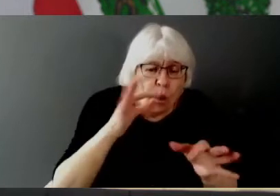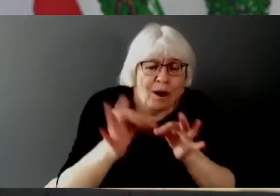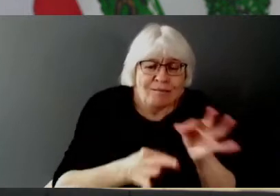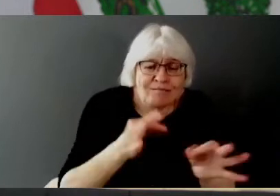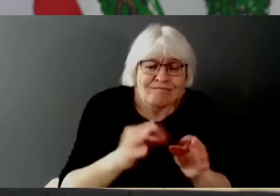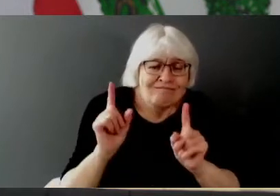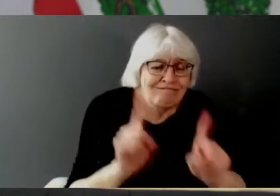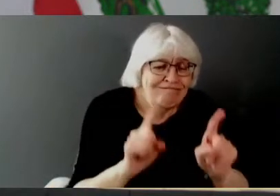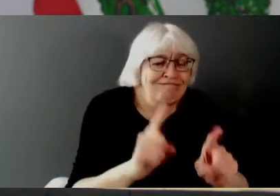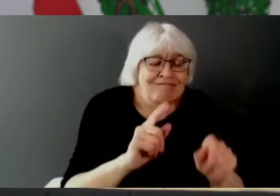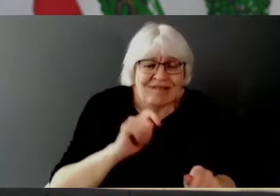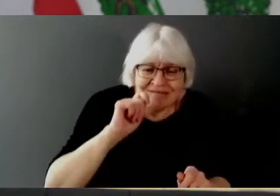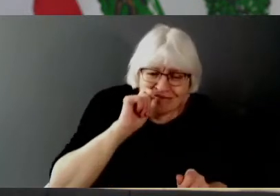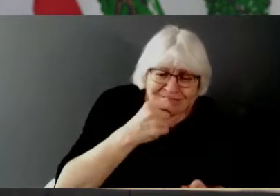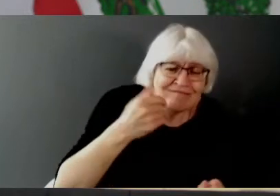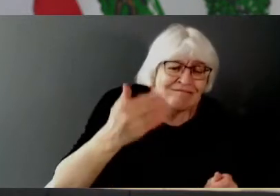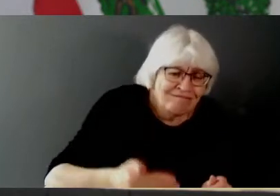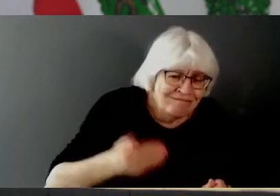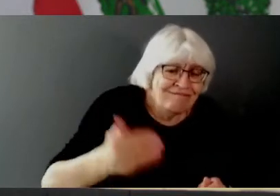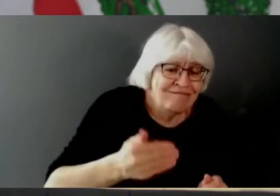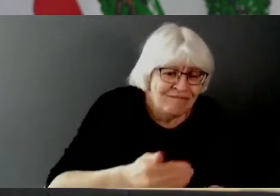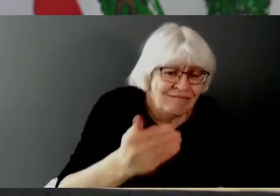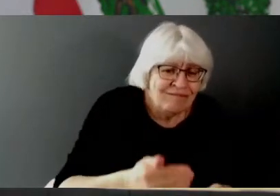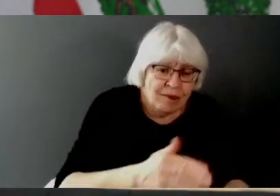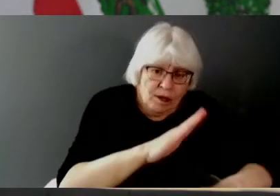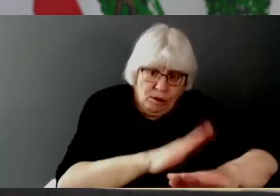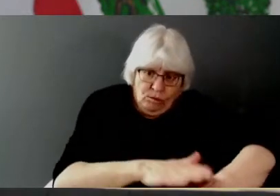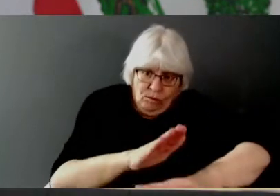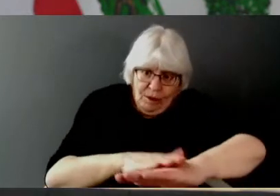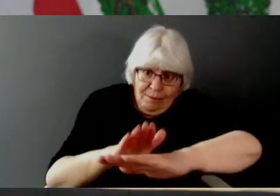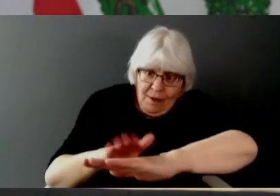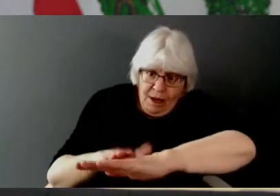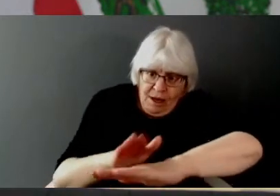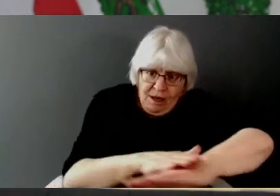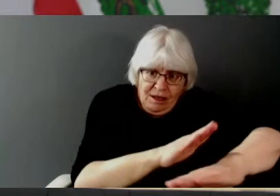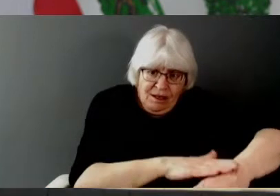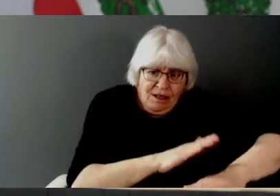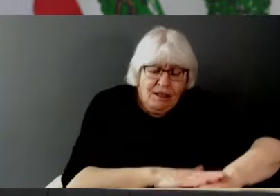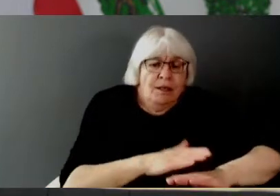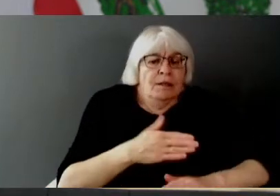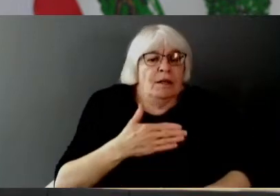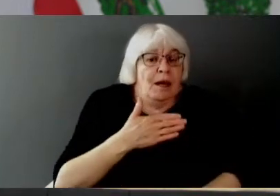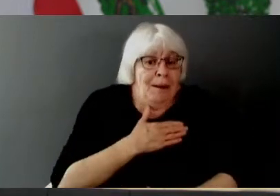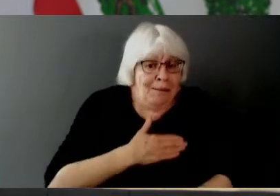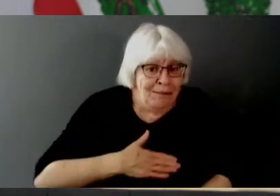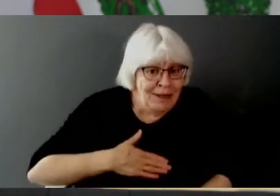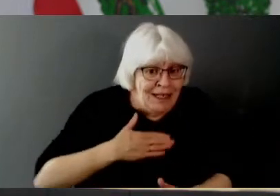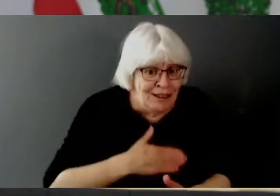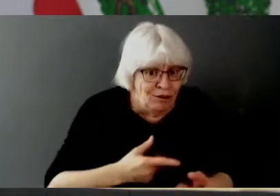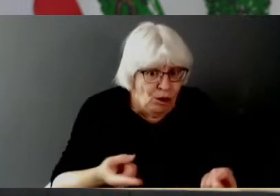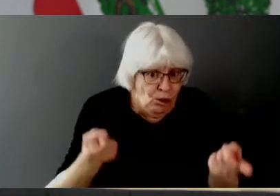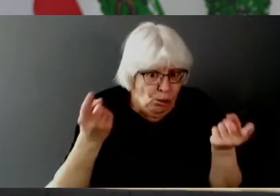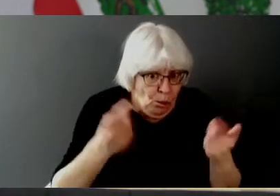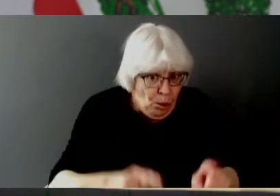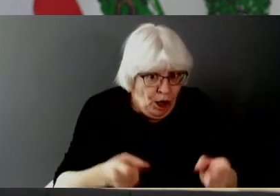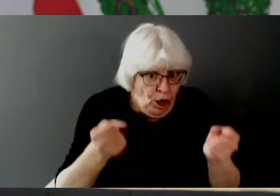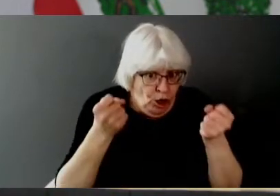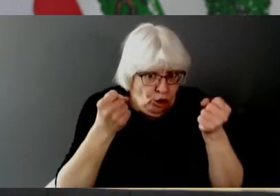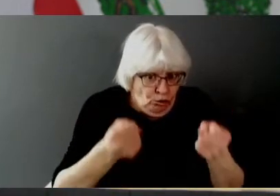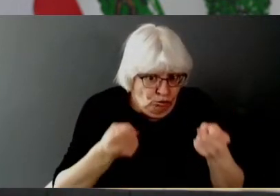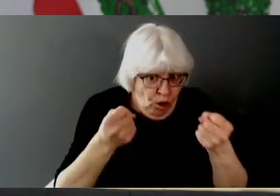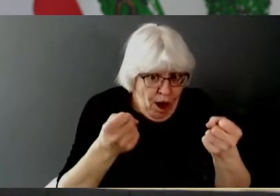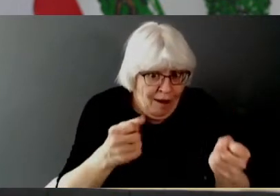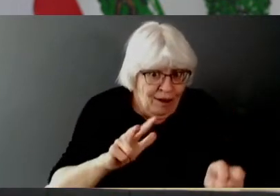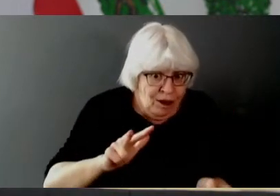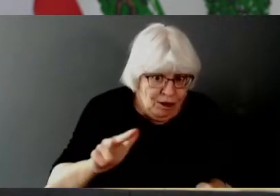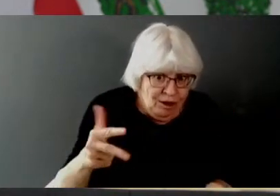our protocols. Everyone's reminded to please keep the windows of your vehicle up until you are directed to lower it by staff